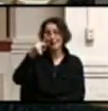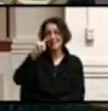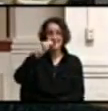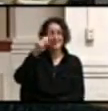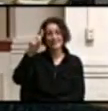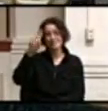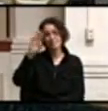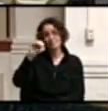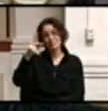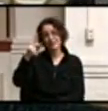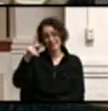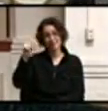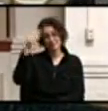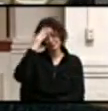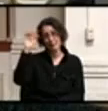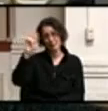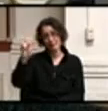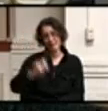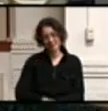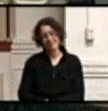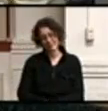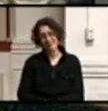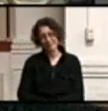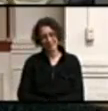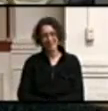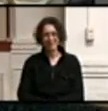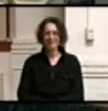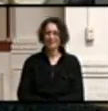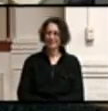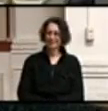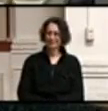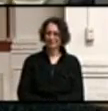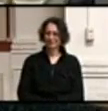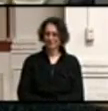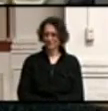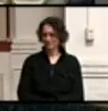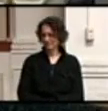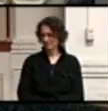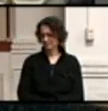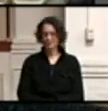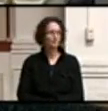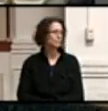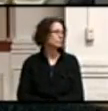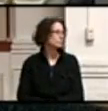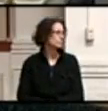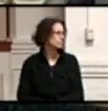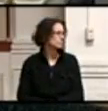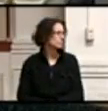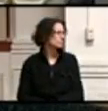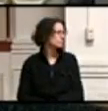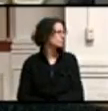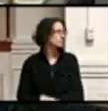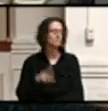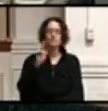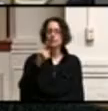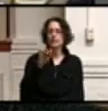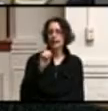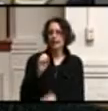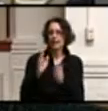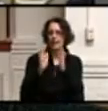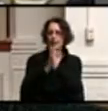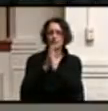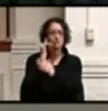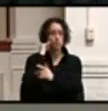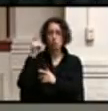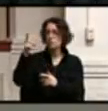Bank. Kate, you're going to Do you have something? I just want to know, what happens if they never